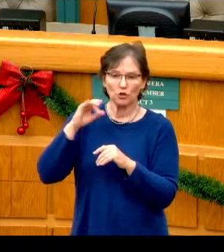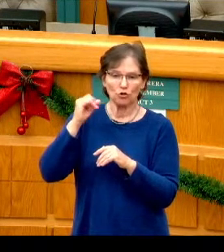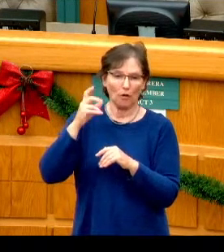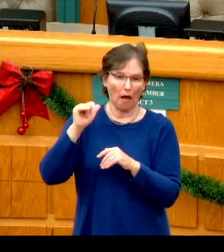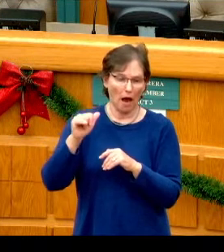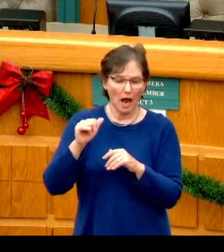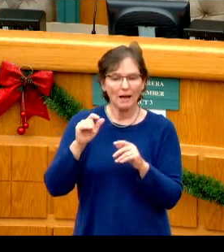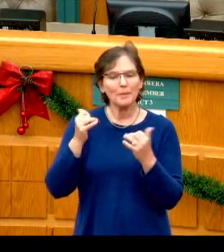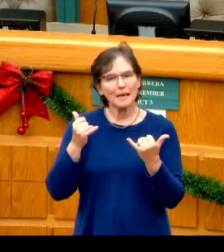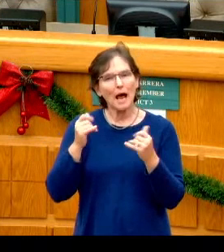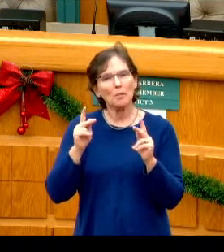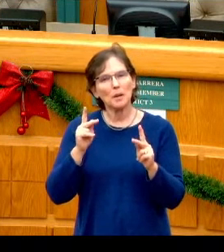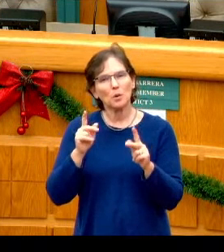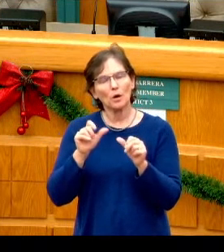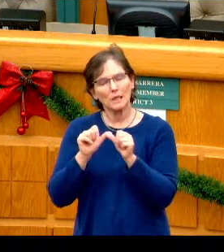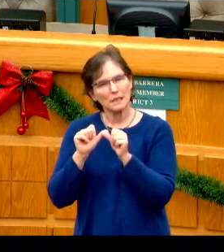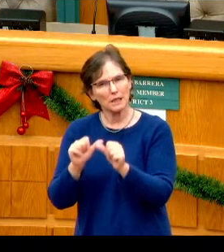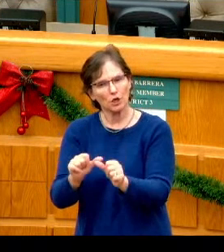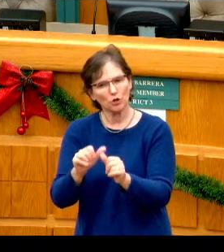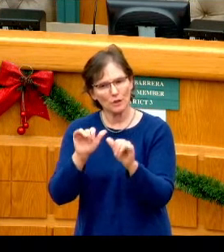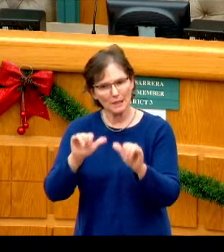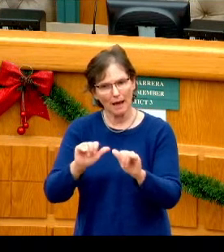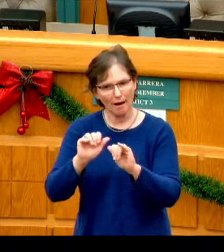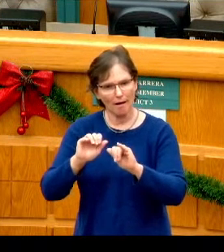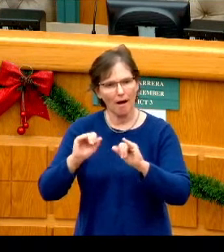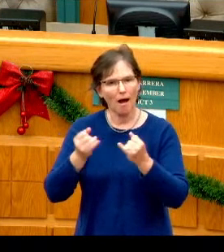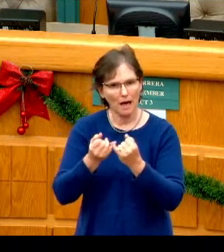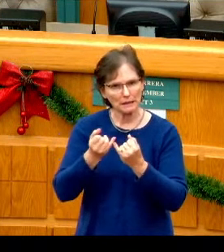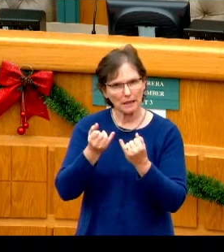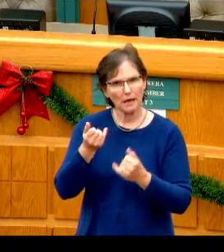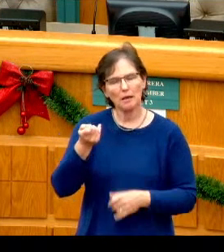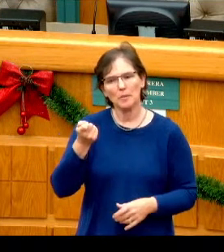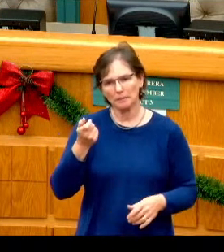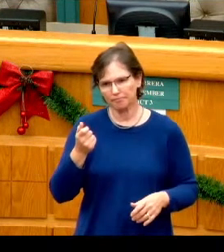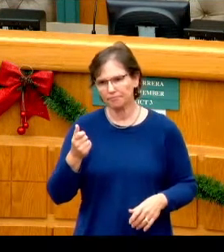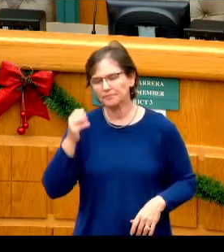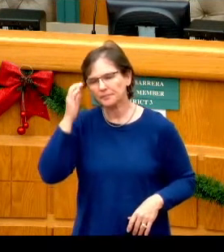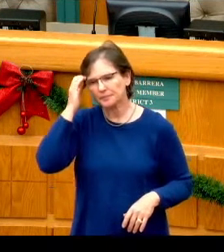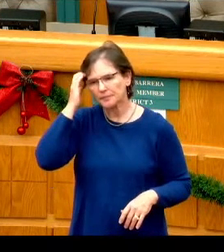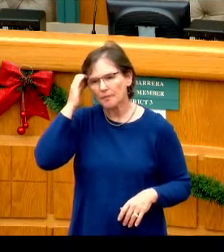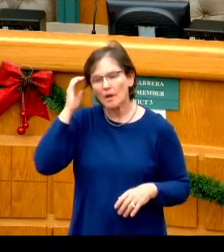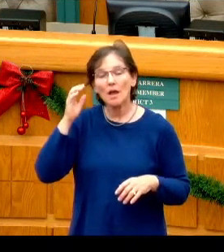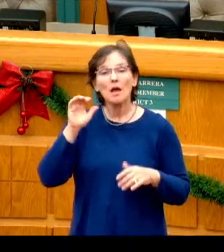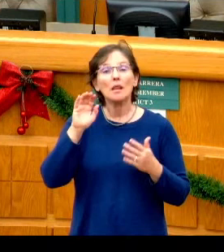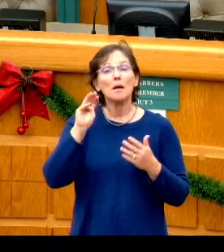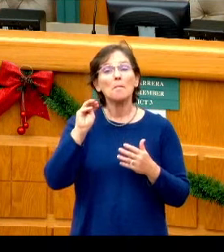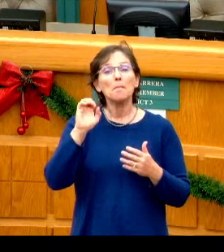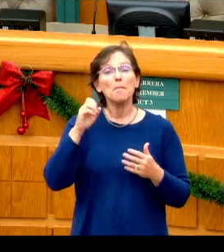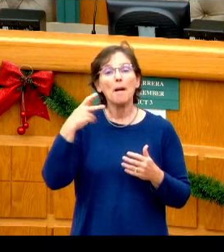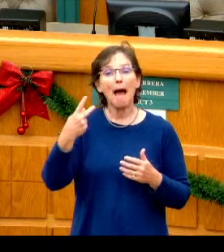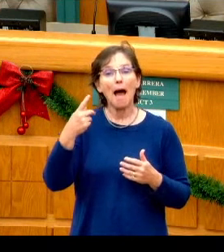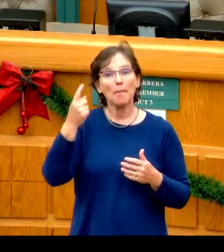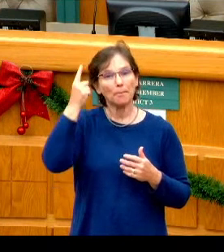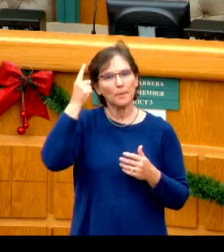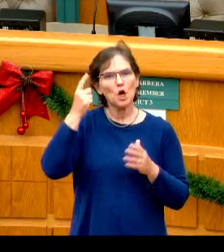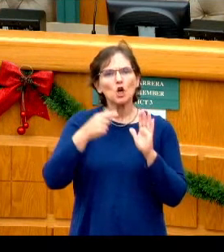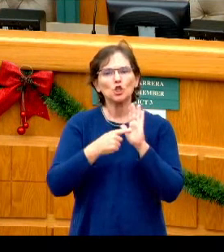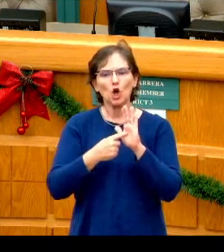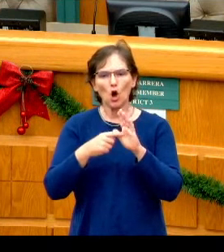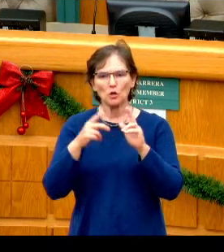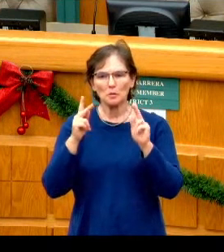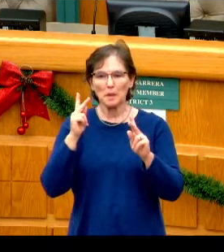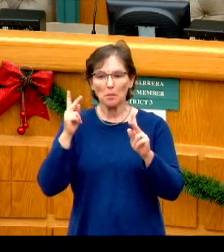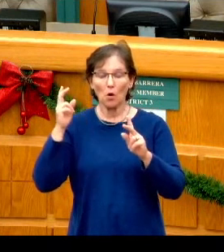All right, some visualizations from the cell phone data that we'll show. This map shows where people came from to the Coastal Bend